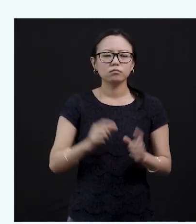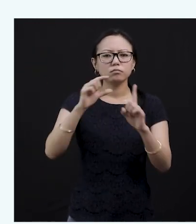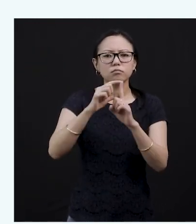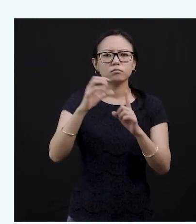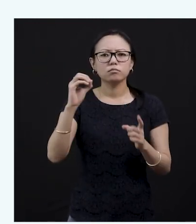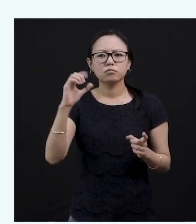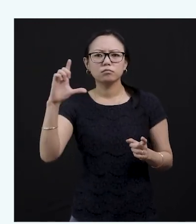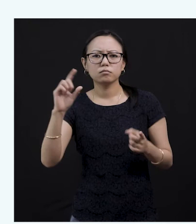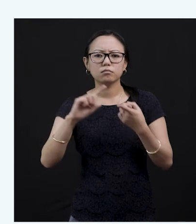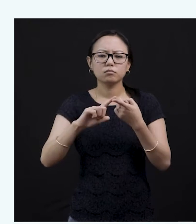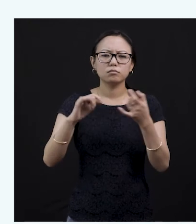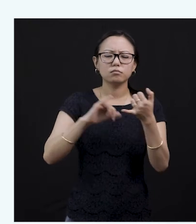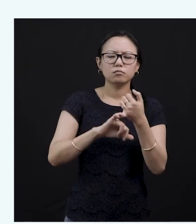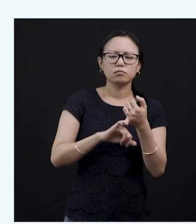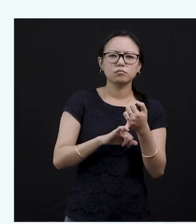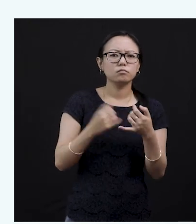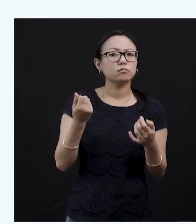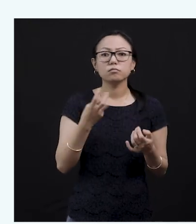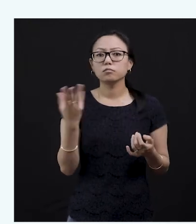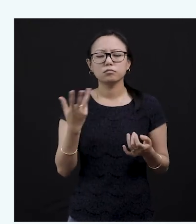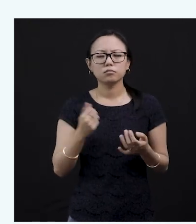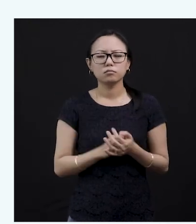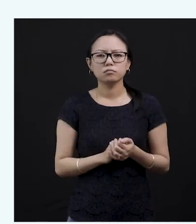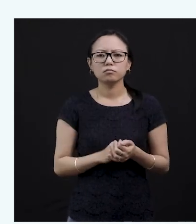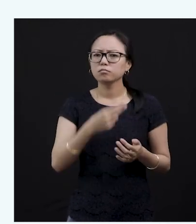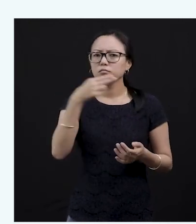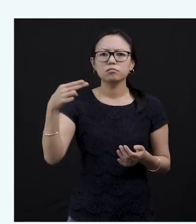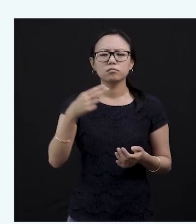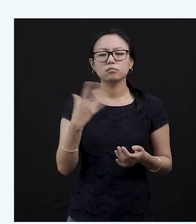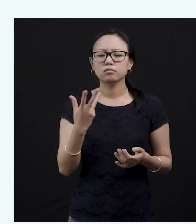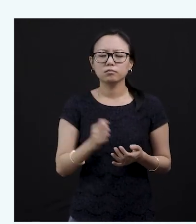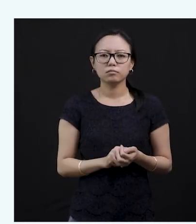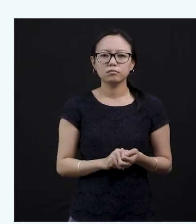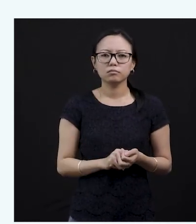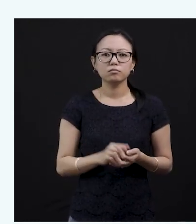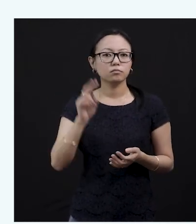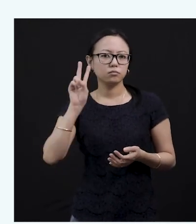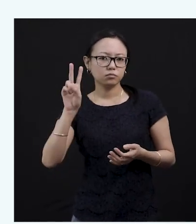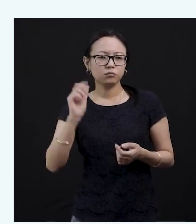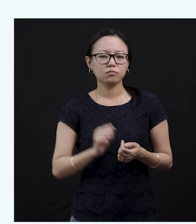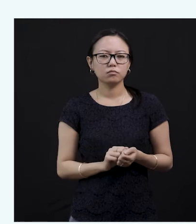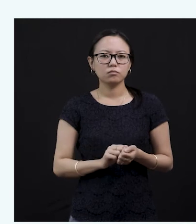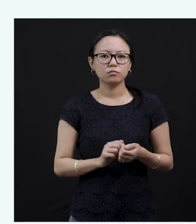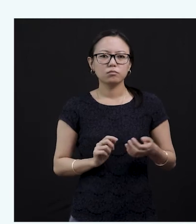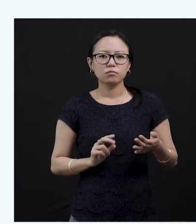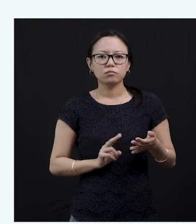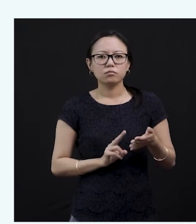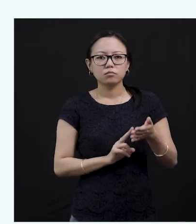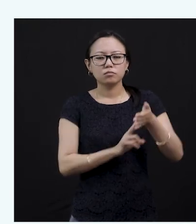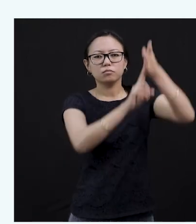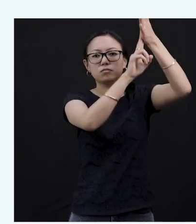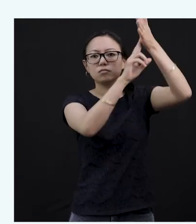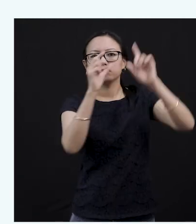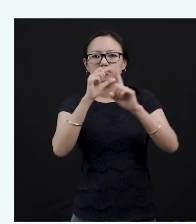is North Pole and the other one is South Pole. Now next question, what is